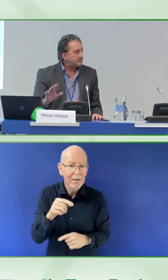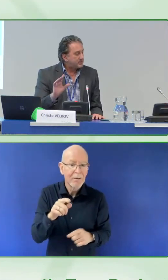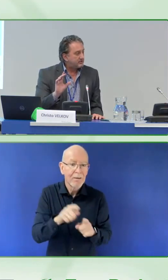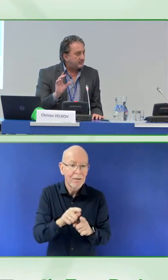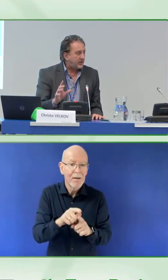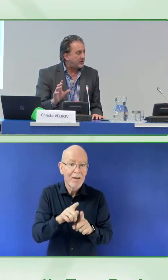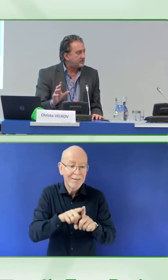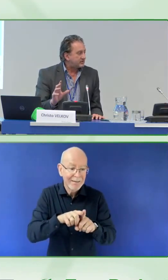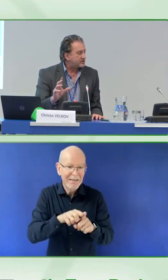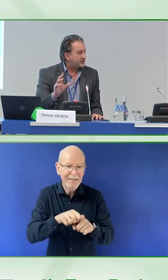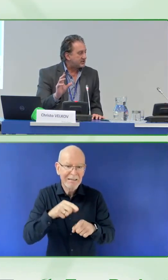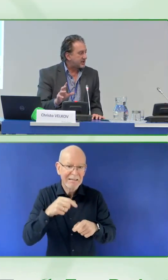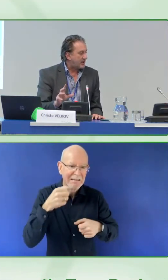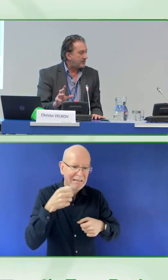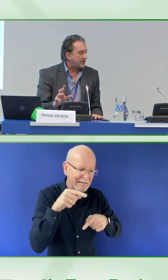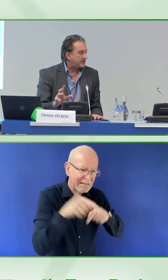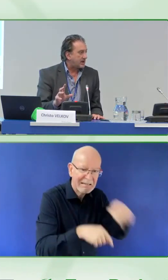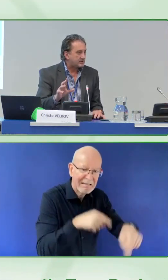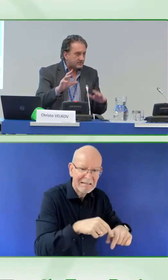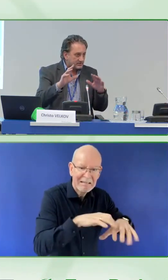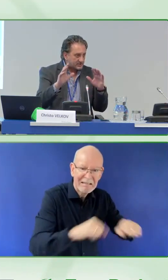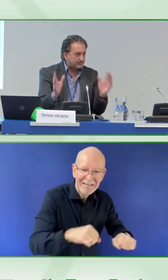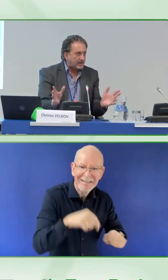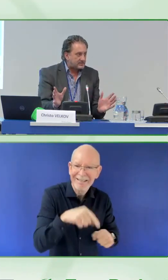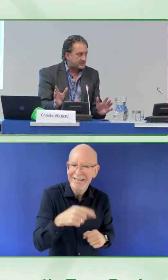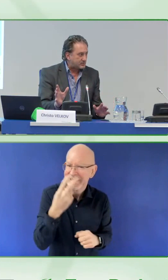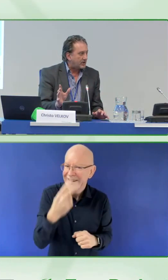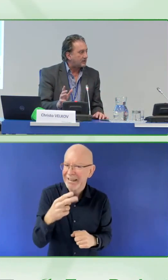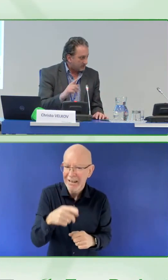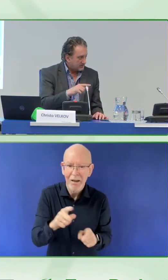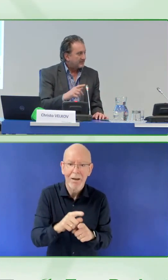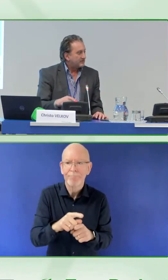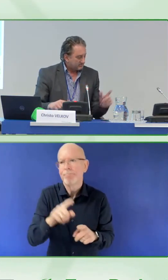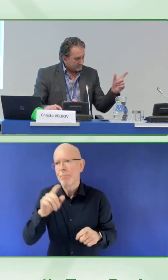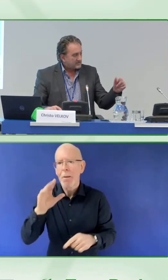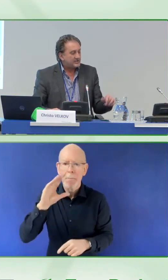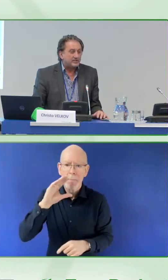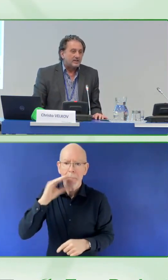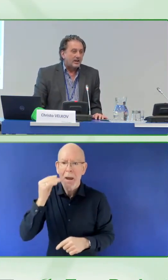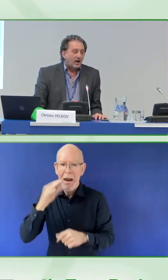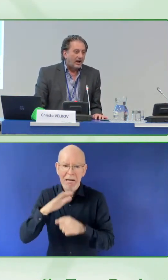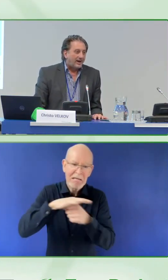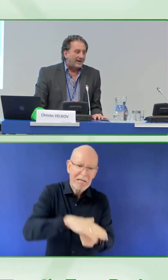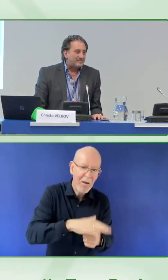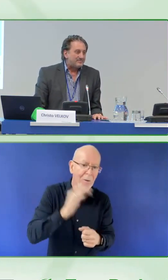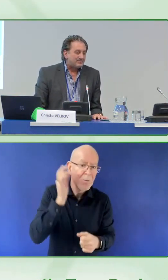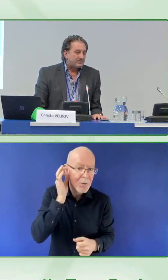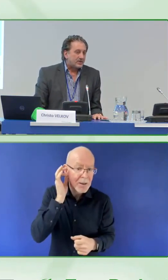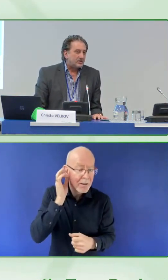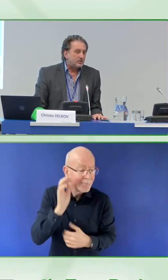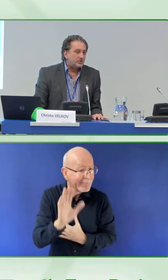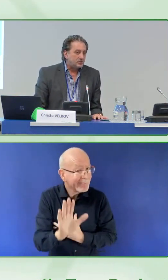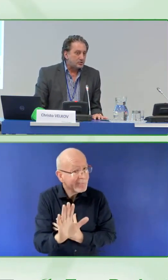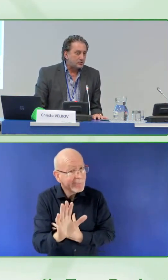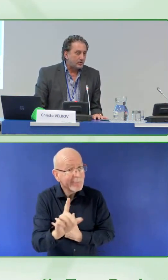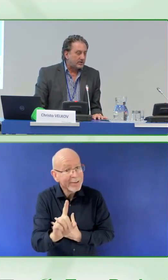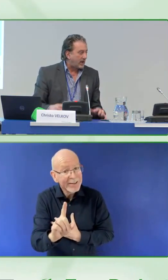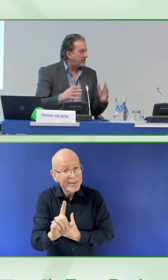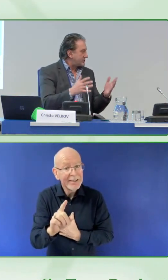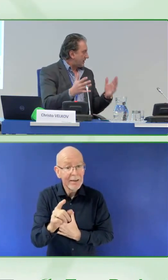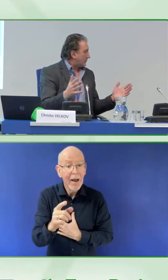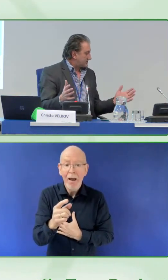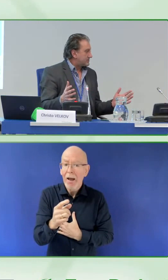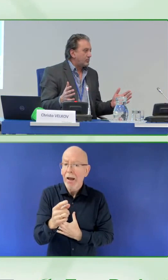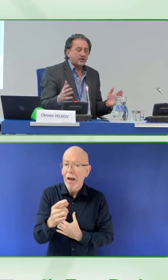There is something very interesting that's happening in that space as well. I see it.